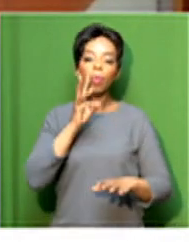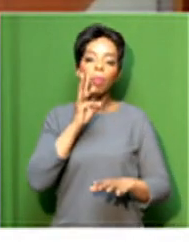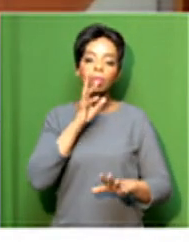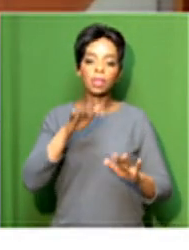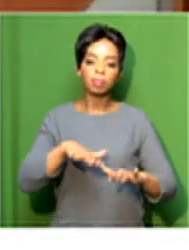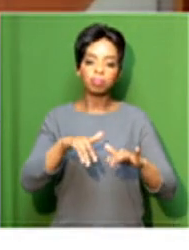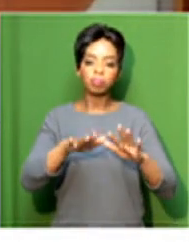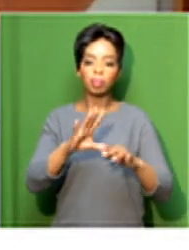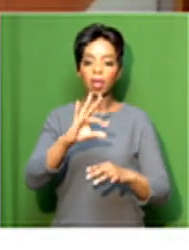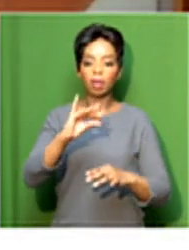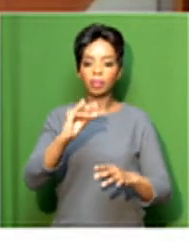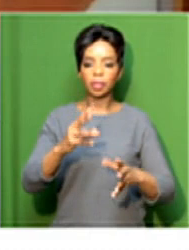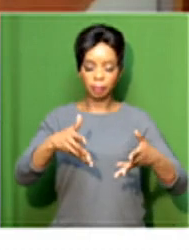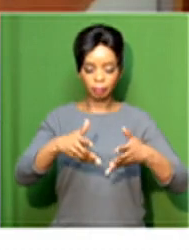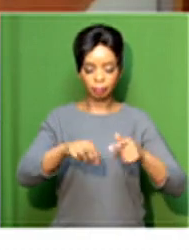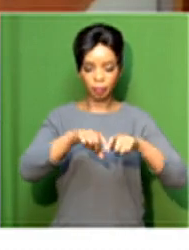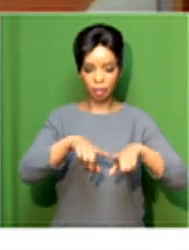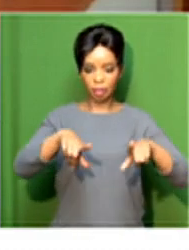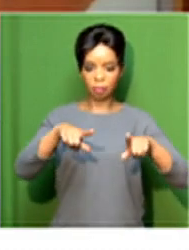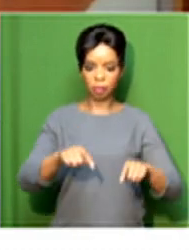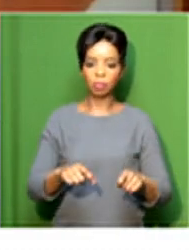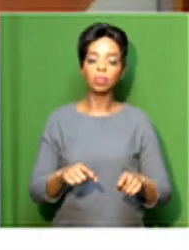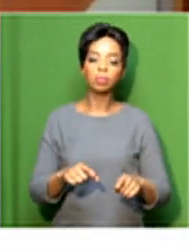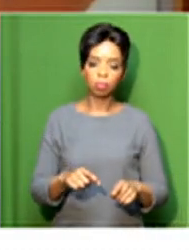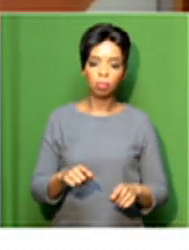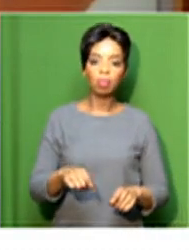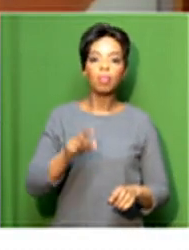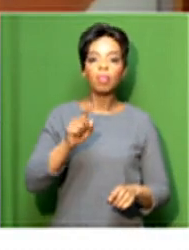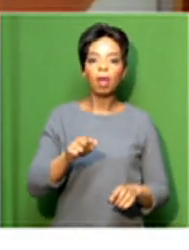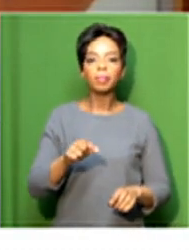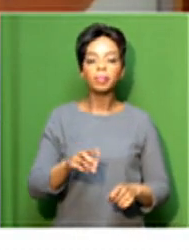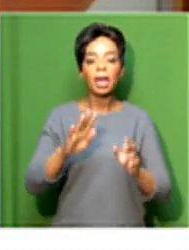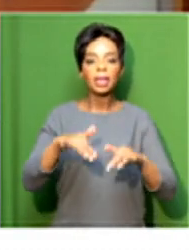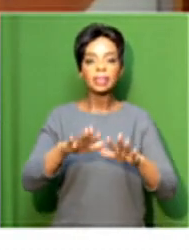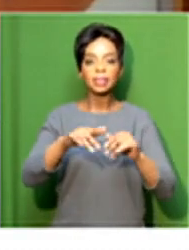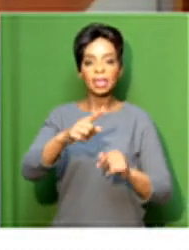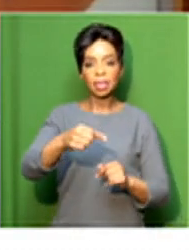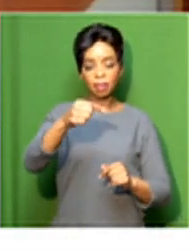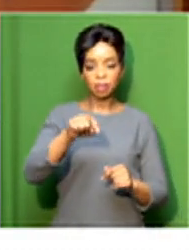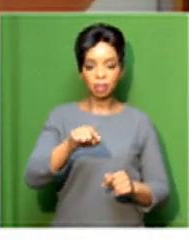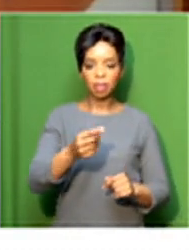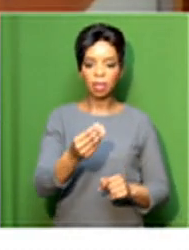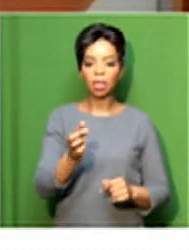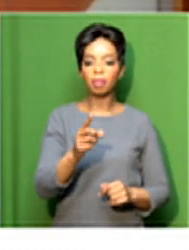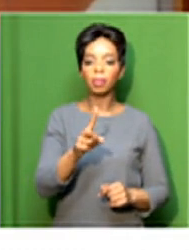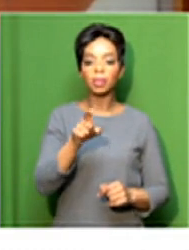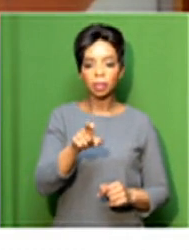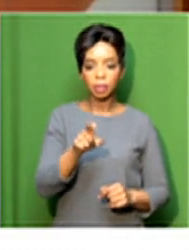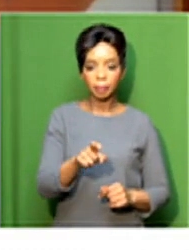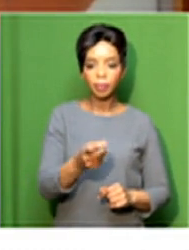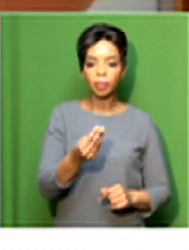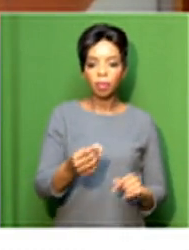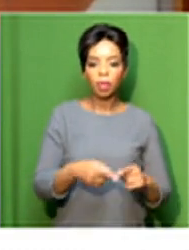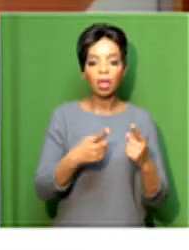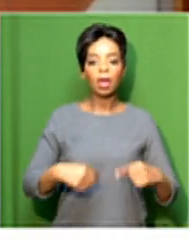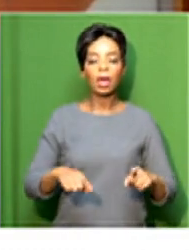African Seaforest. And the Great African Seaforest is this enormous underwater kelp forest that hugs our